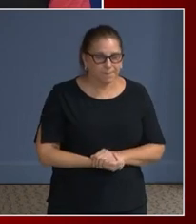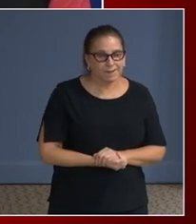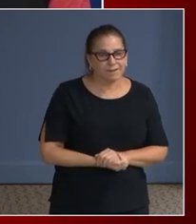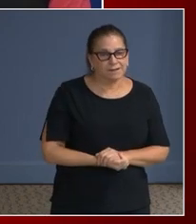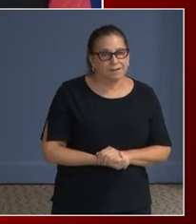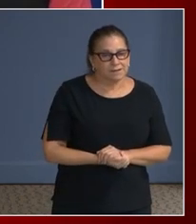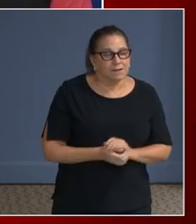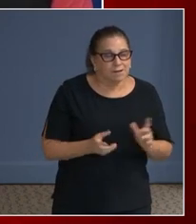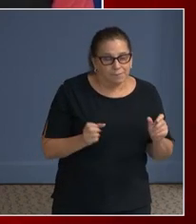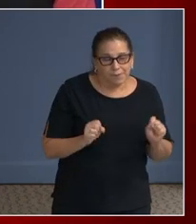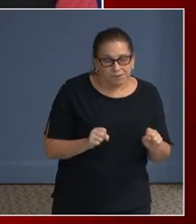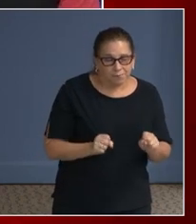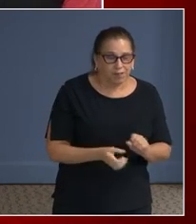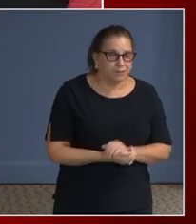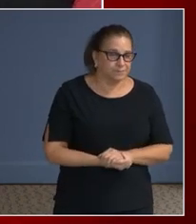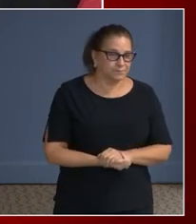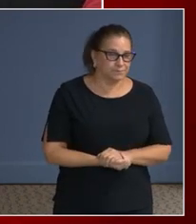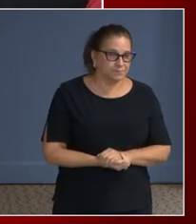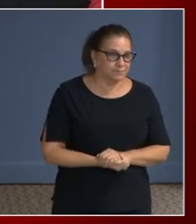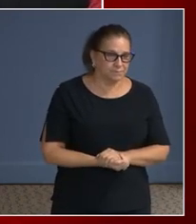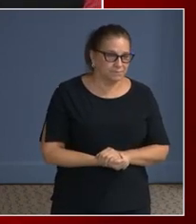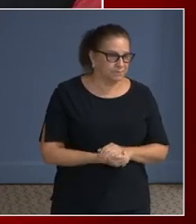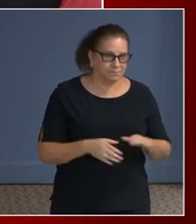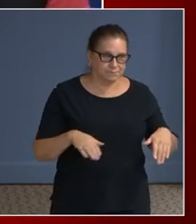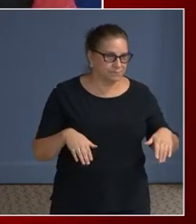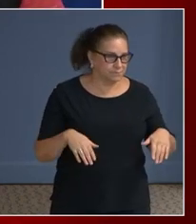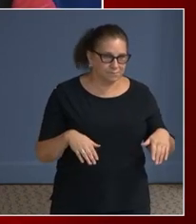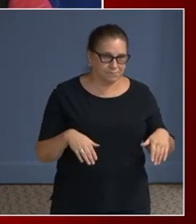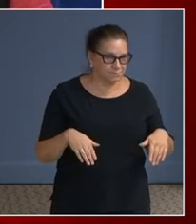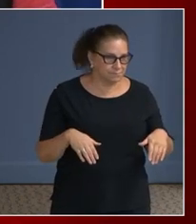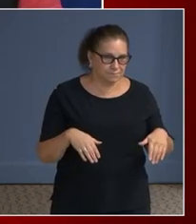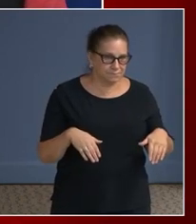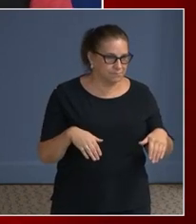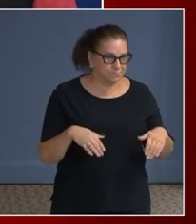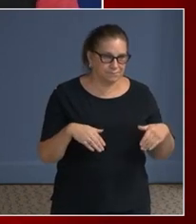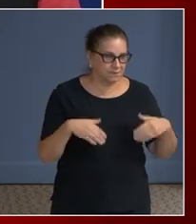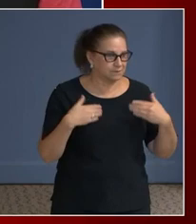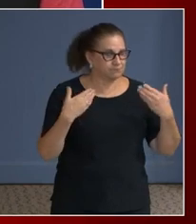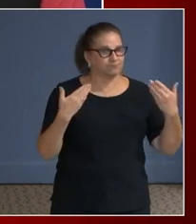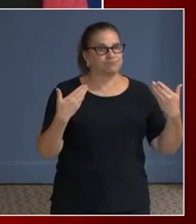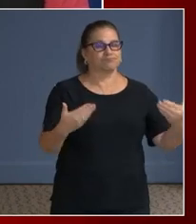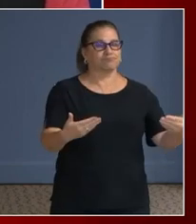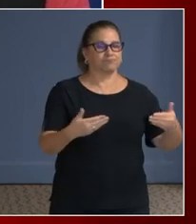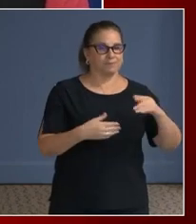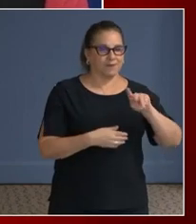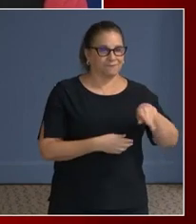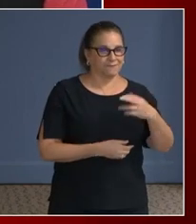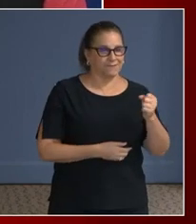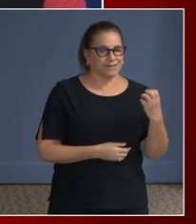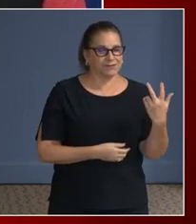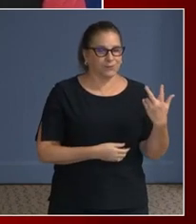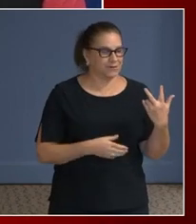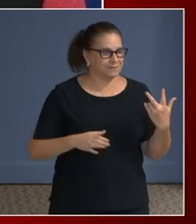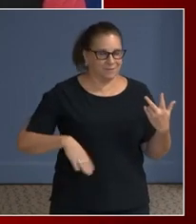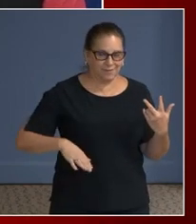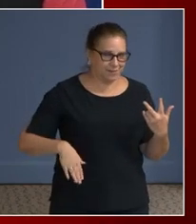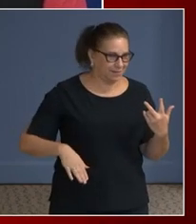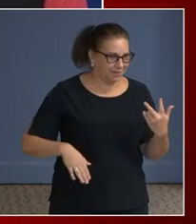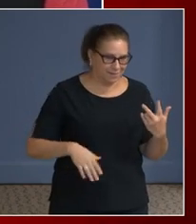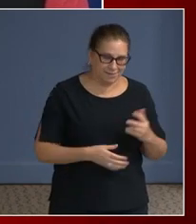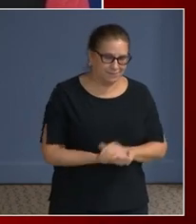who contribute to the case counts in those surrounding jurisdictions if they are in fact having exposures in the